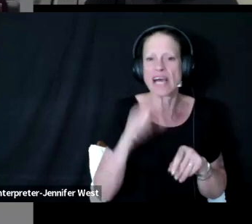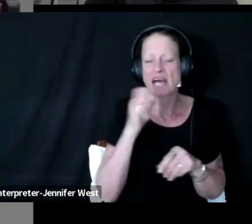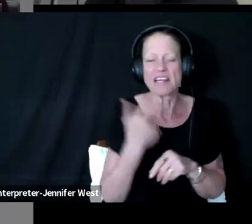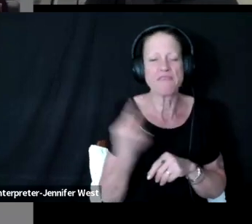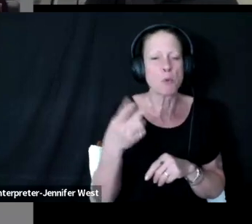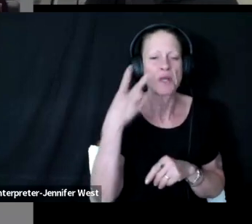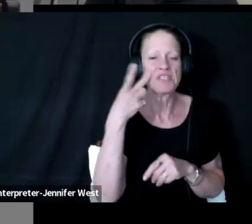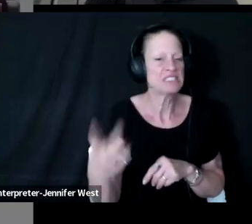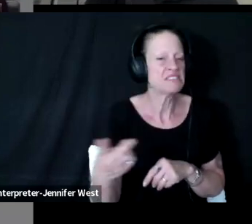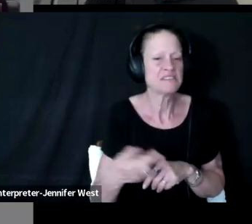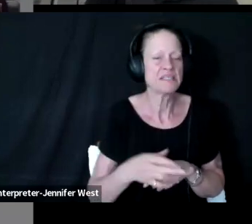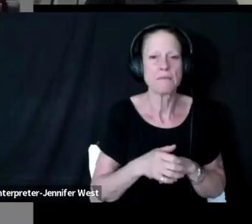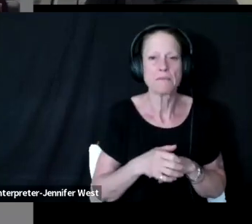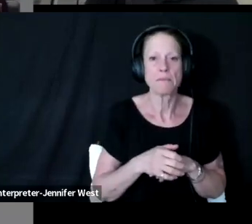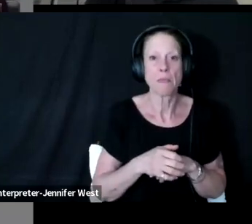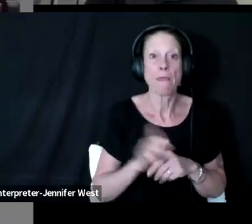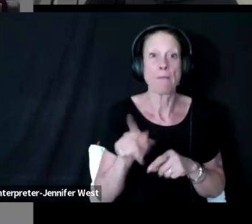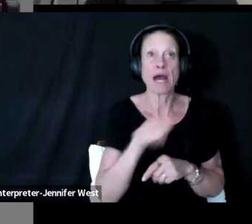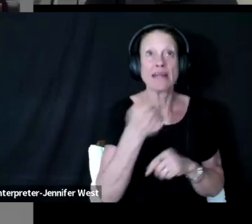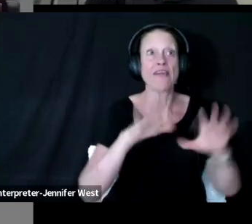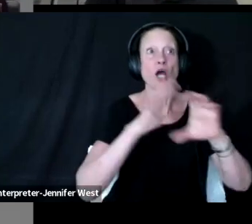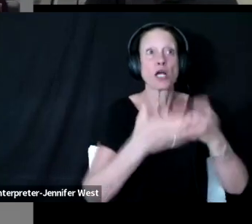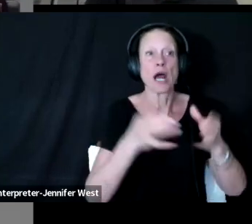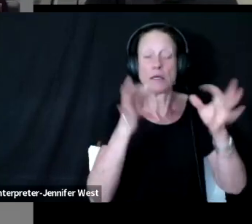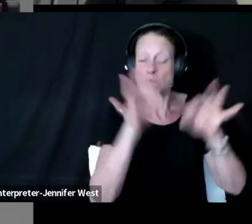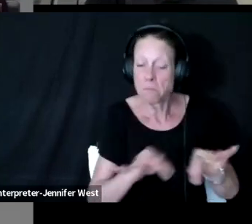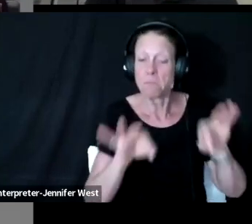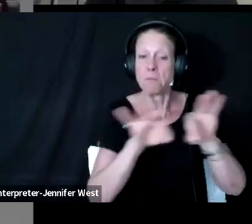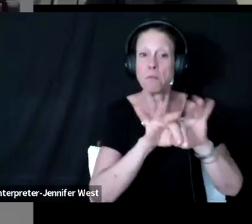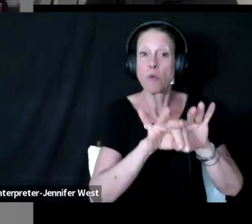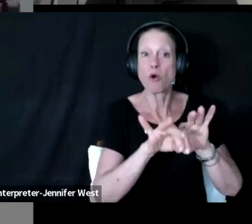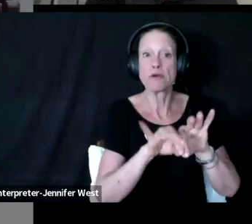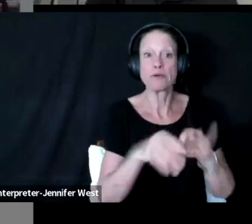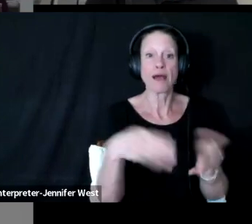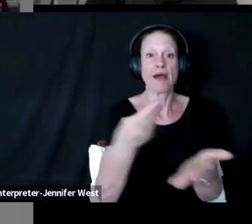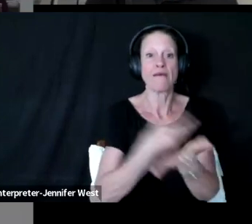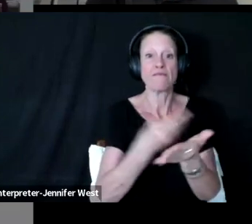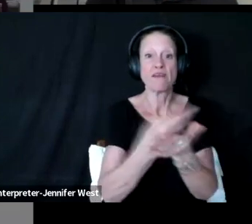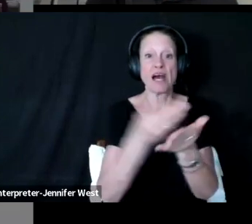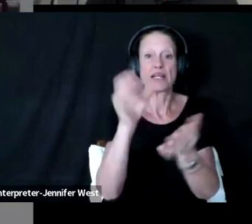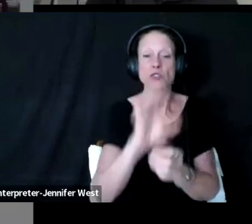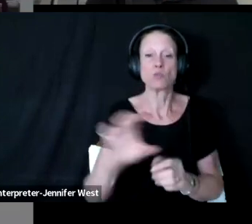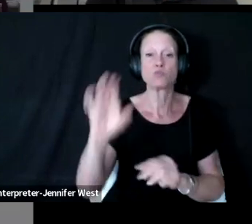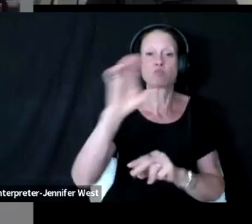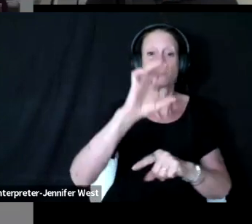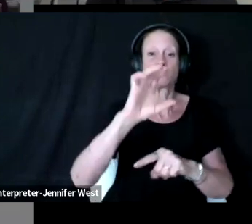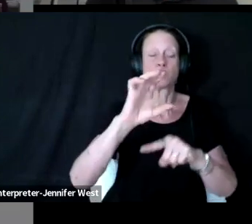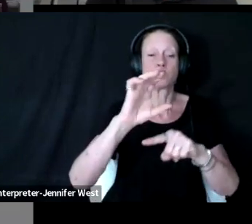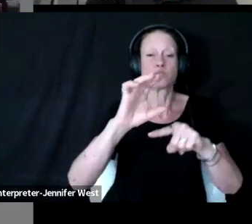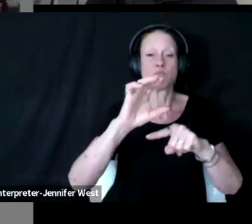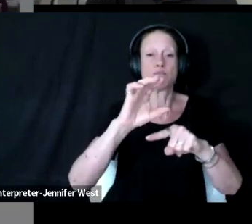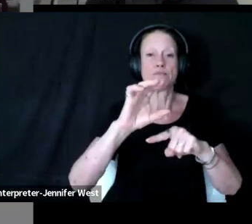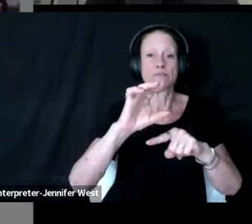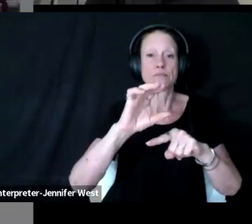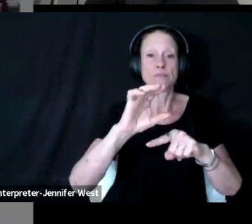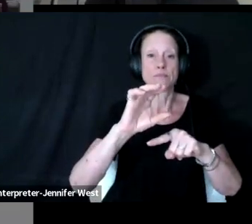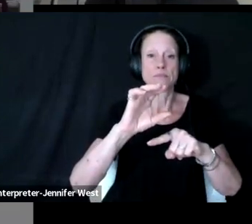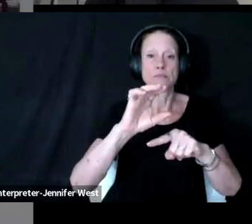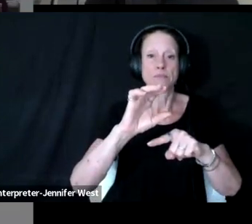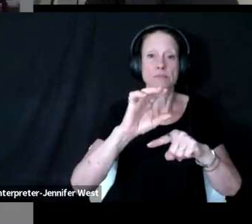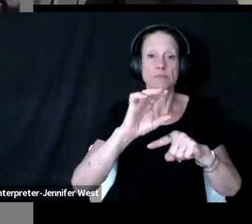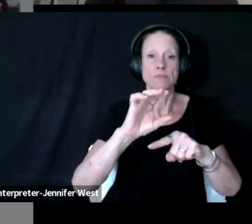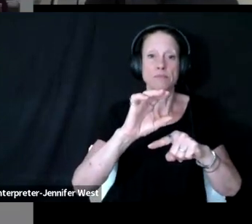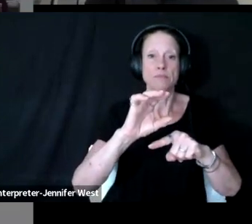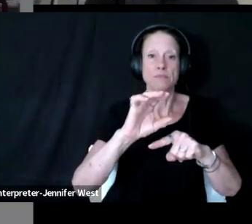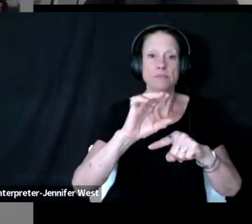categories might be more important. So you may want to move finances to the top. I can just move that over there. The